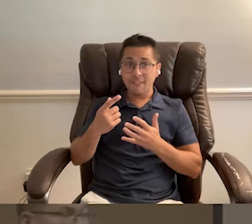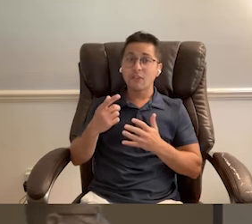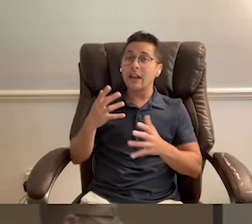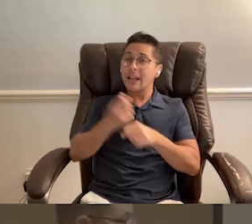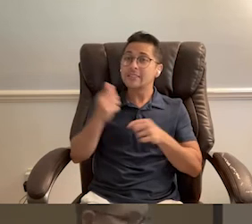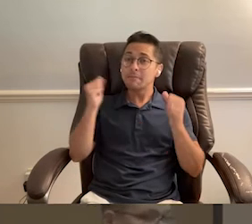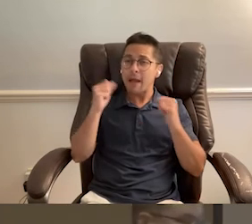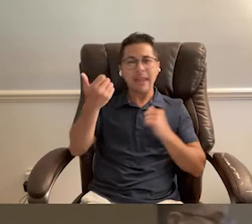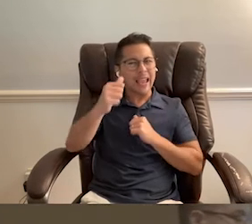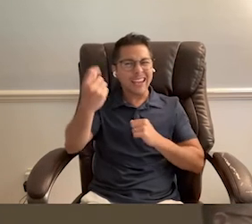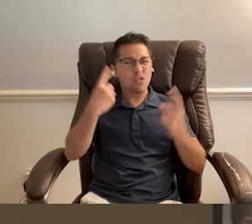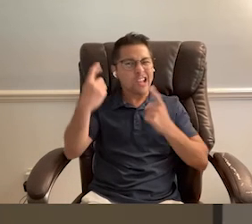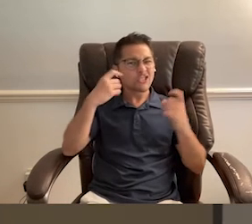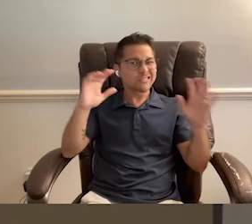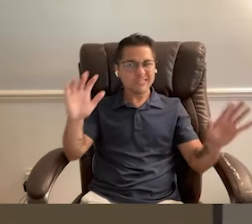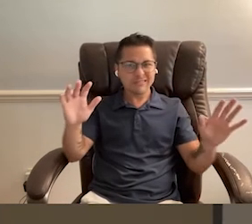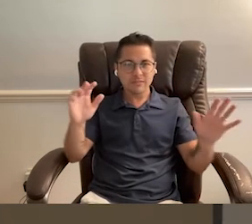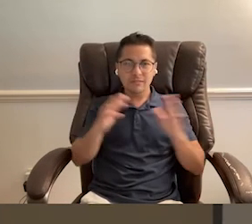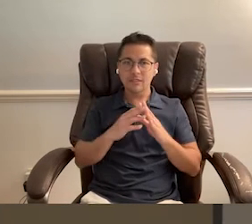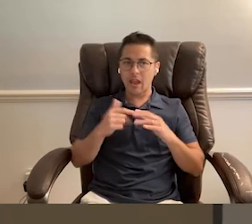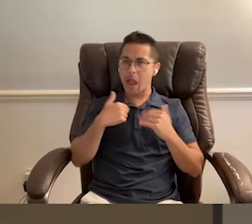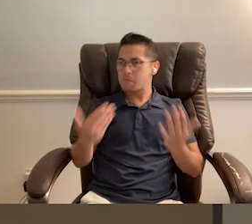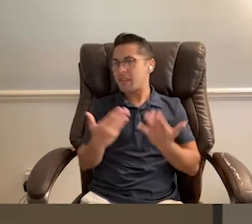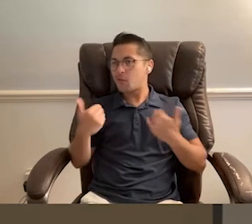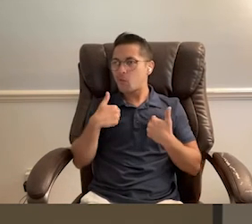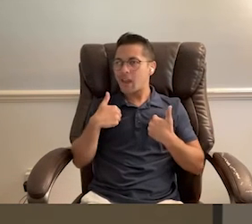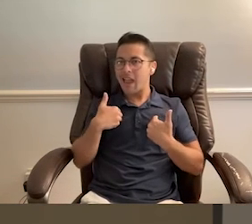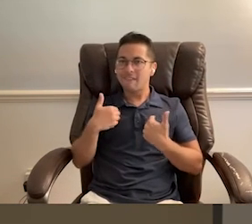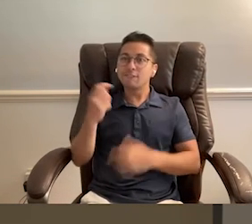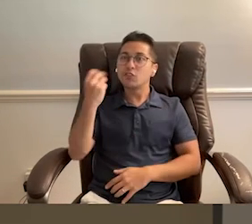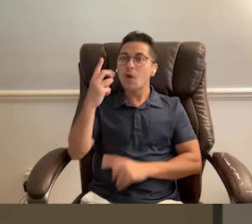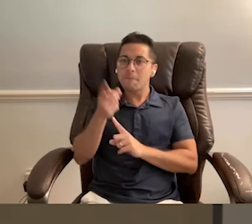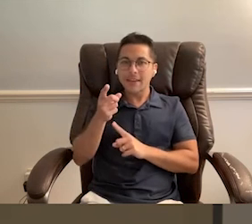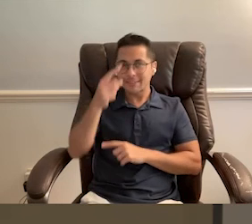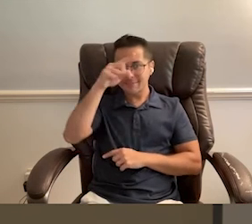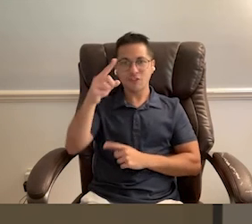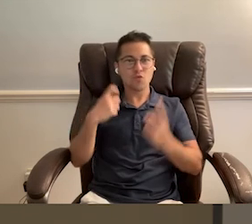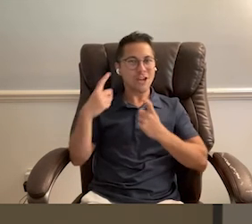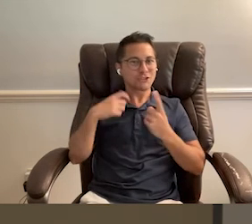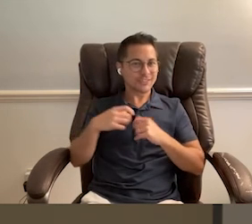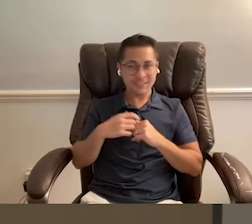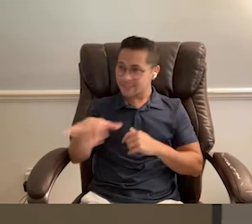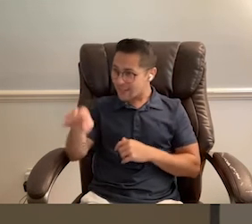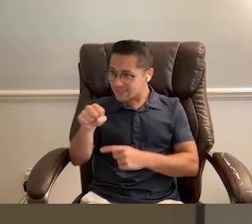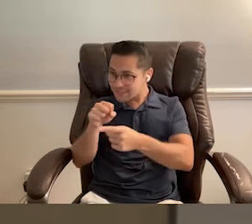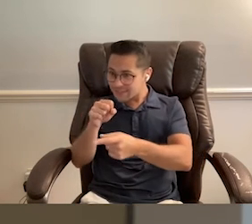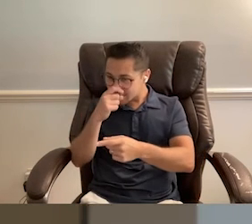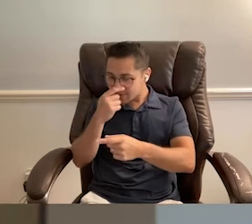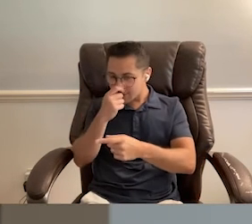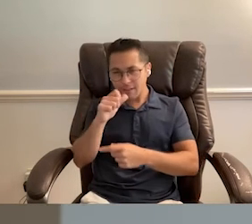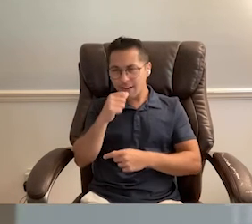questions. Any questions? I'm here. We have 12 minutes for questions. Yes. Not stealing thunder, but